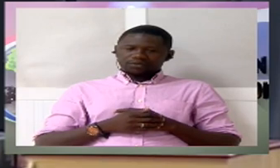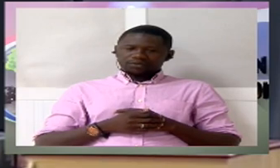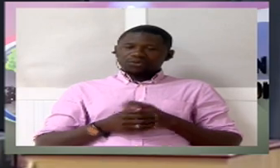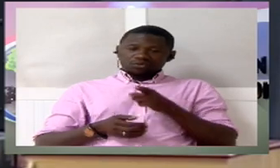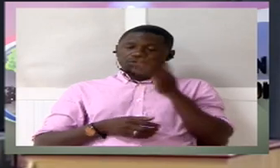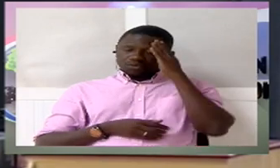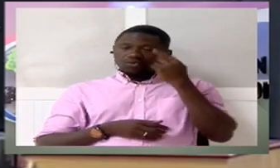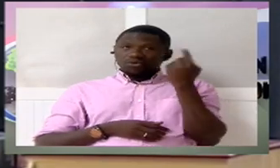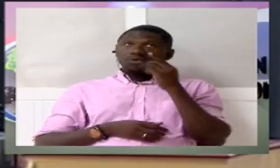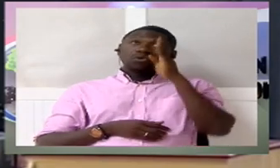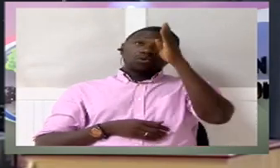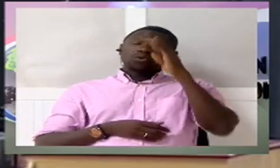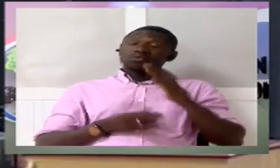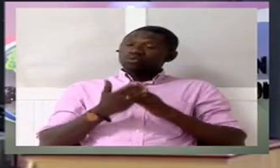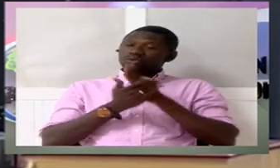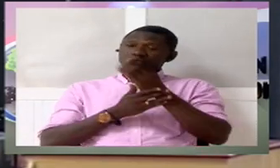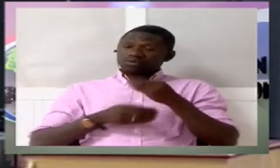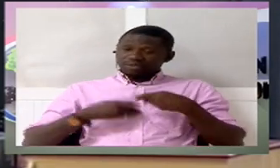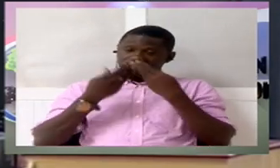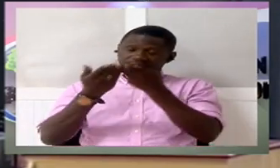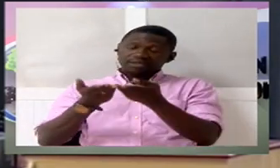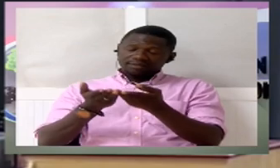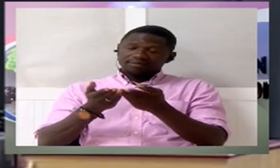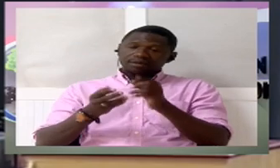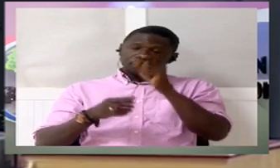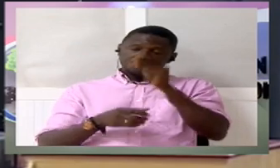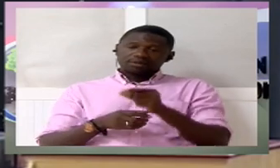We know it is God who continually gives someone and he never